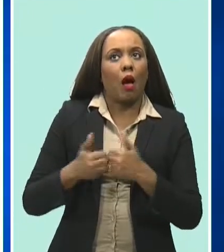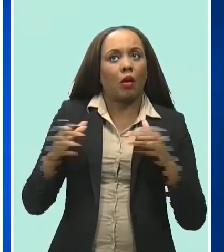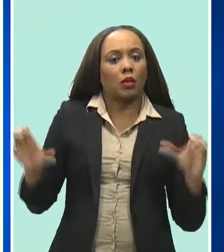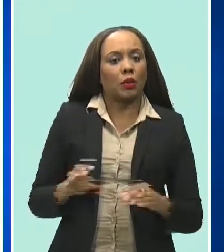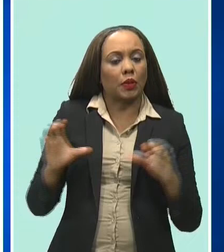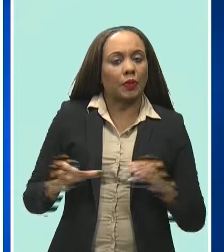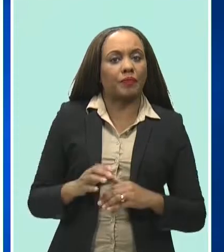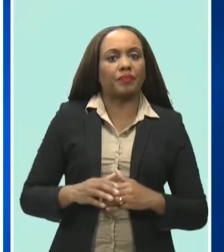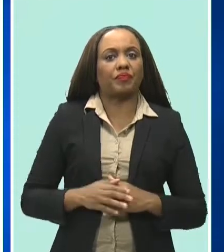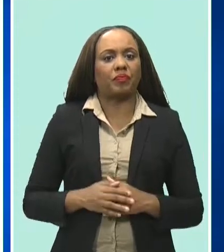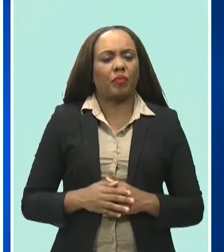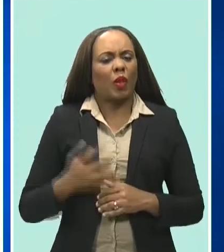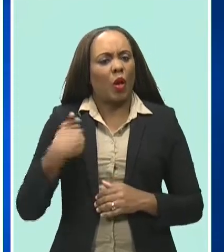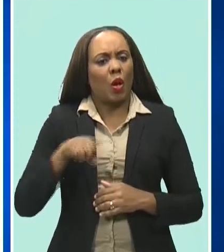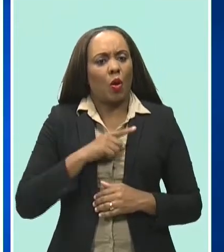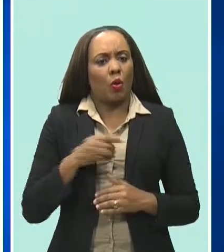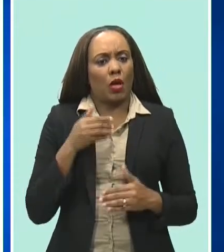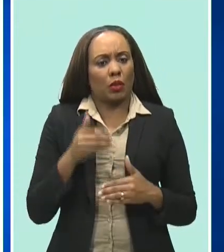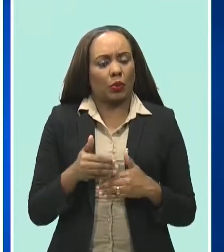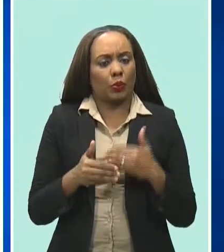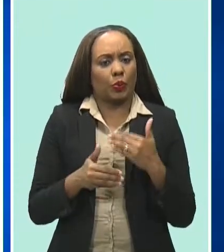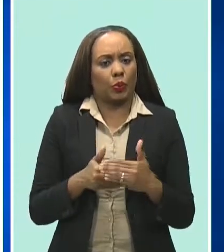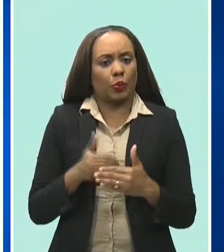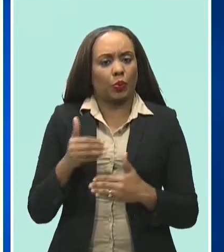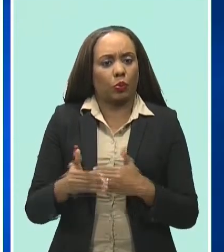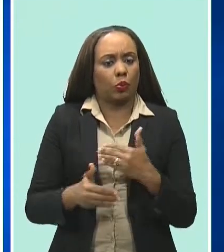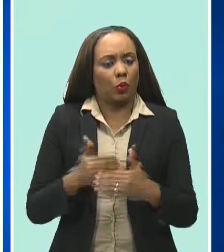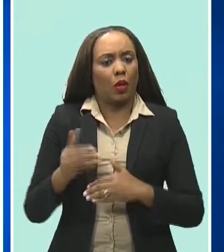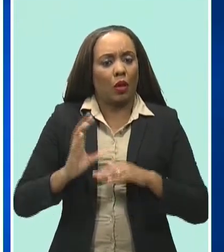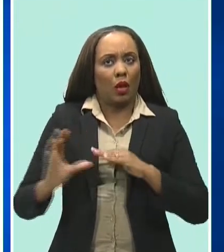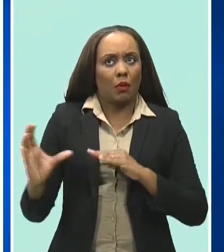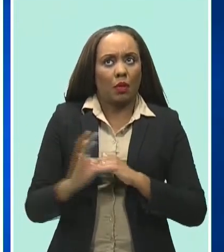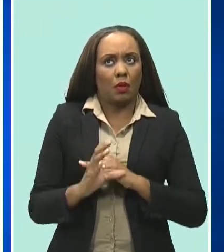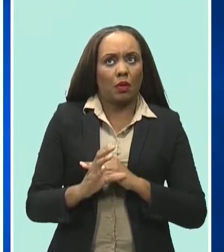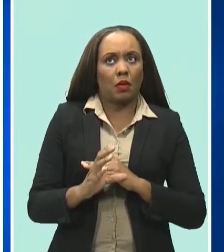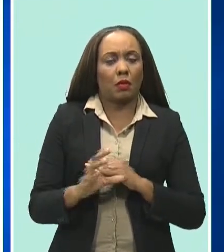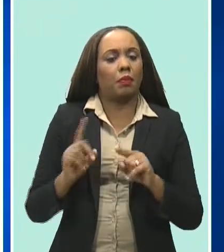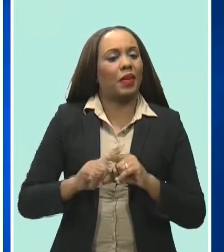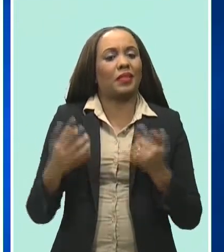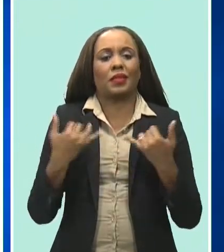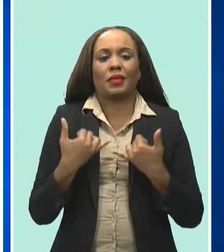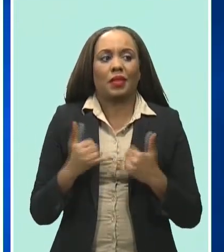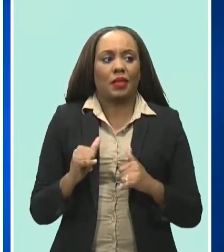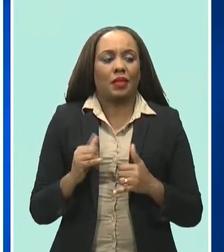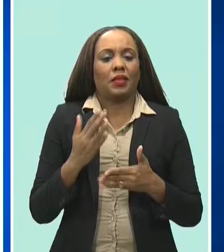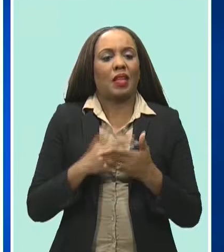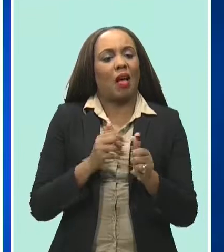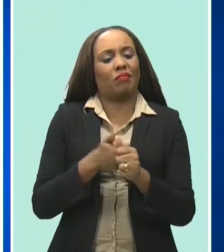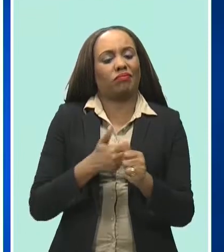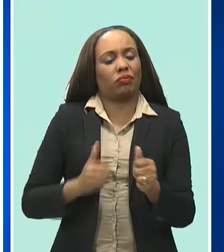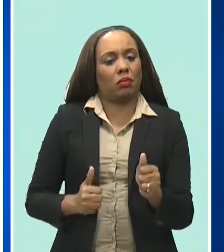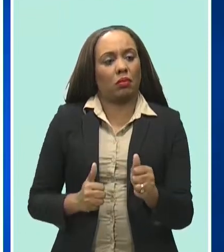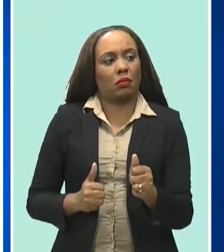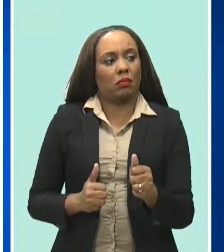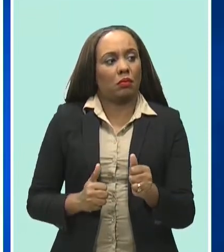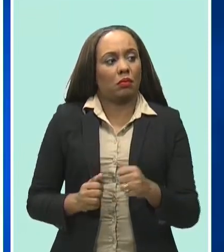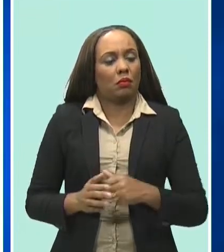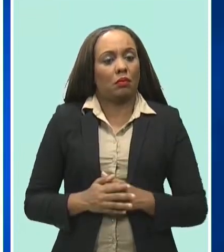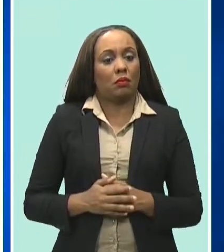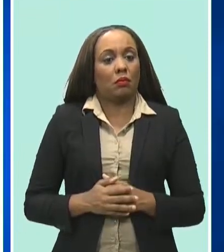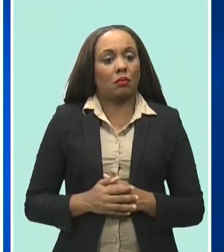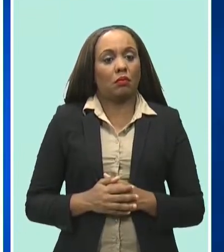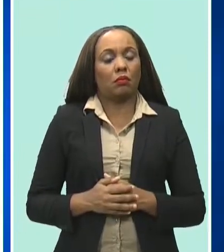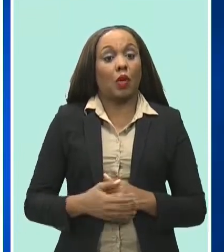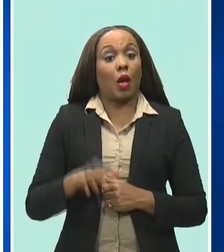made strides as a region, we've had some among the slippages. 25 years on,